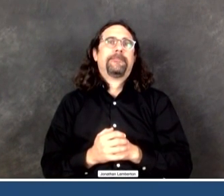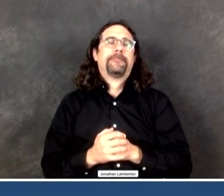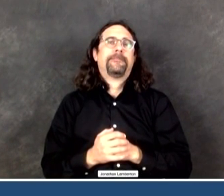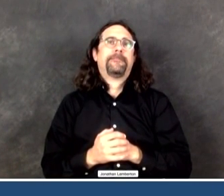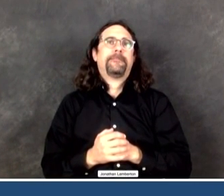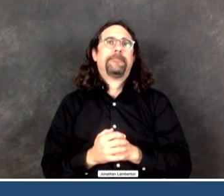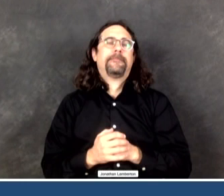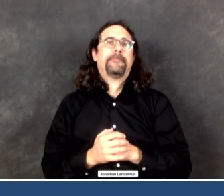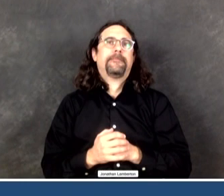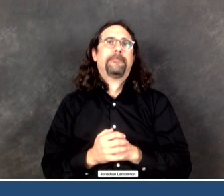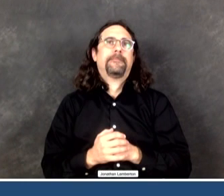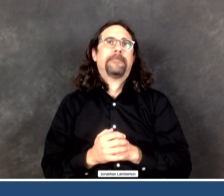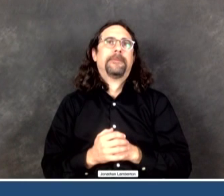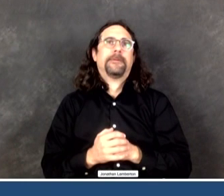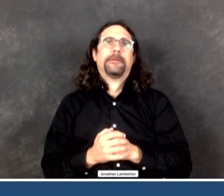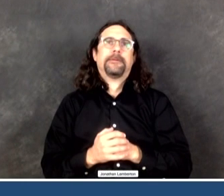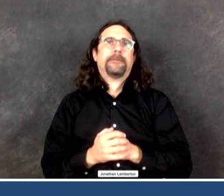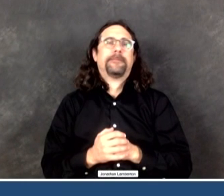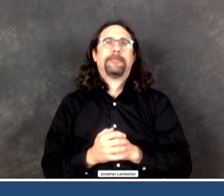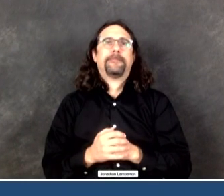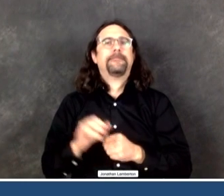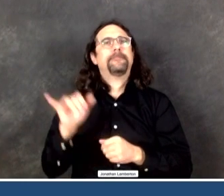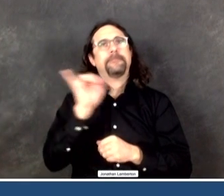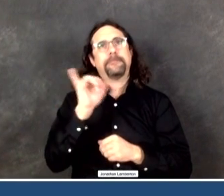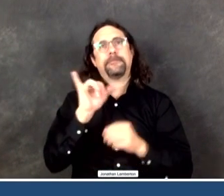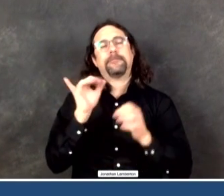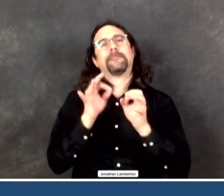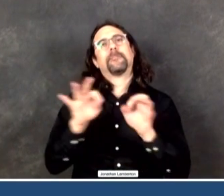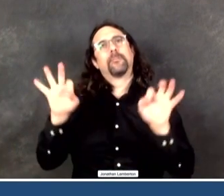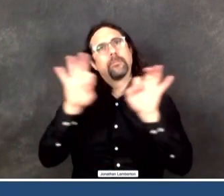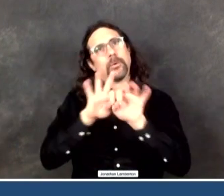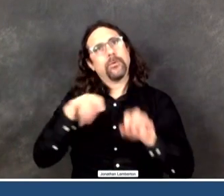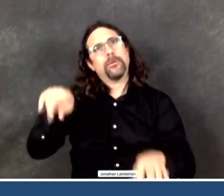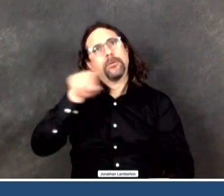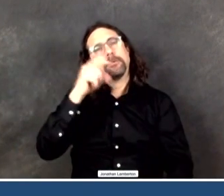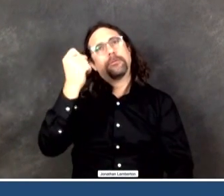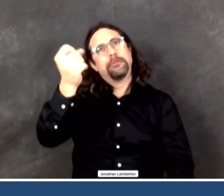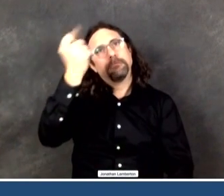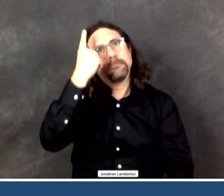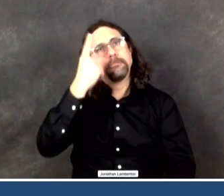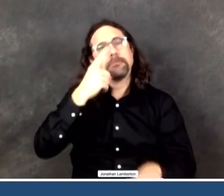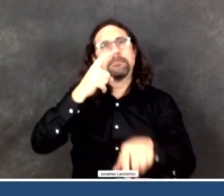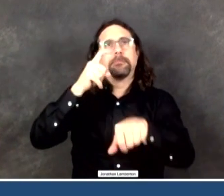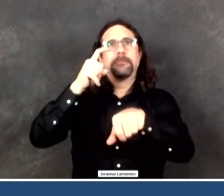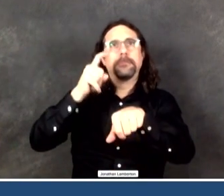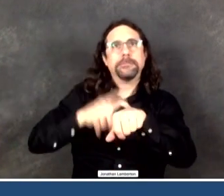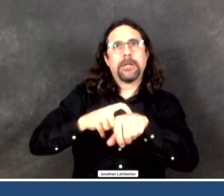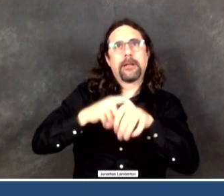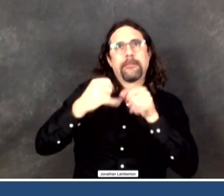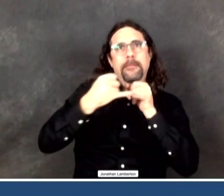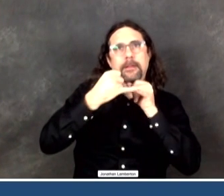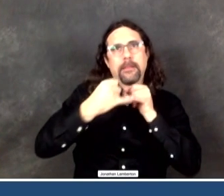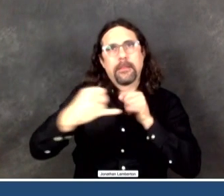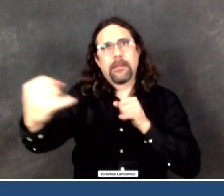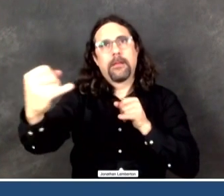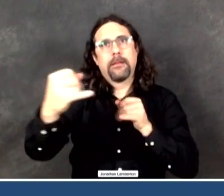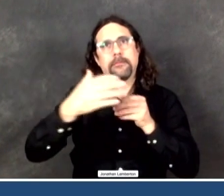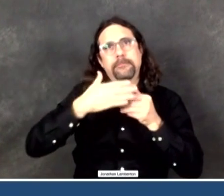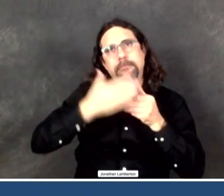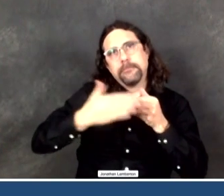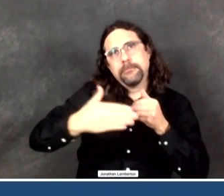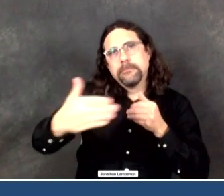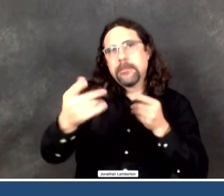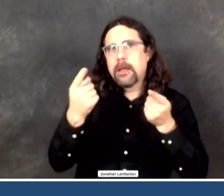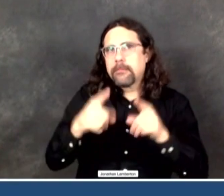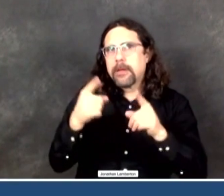I told all New Yorkers over the last few days, we got to assume that April will continue to be real tough. We're